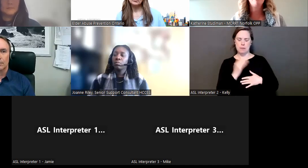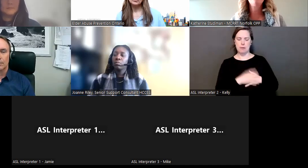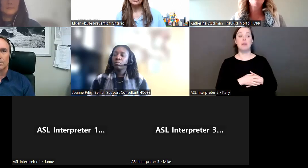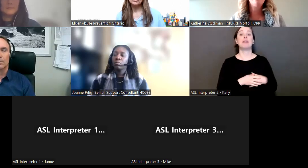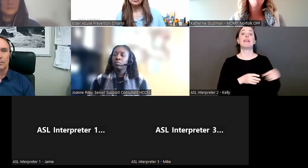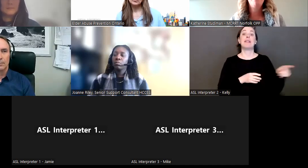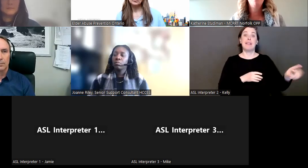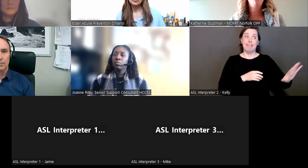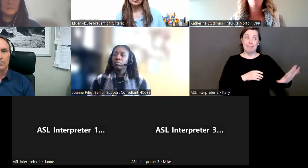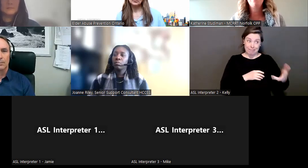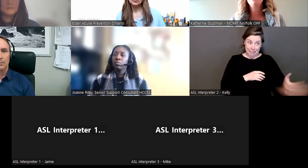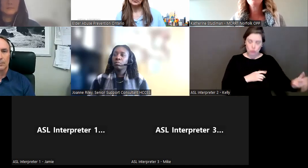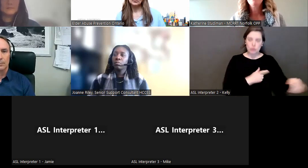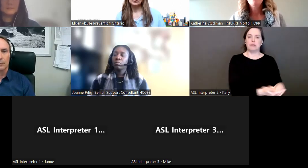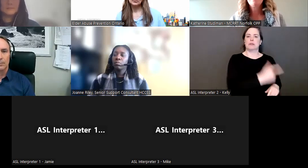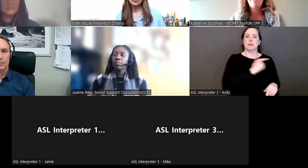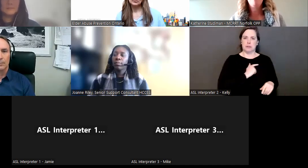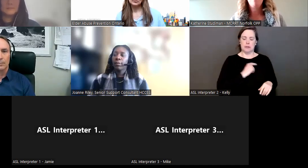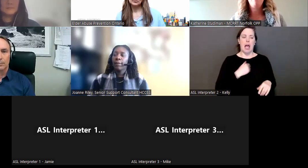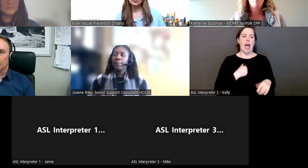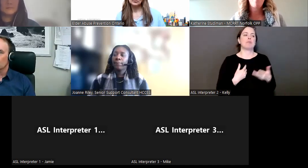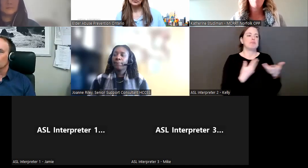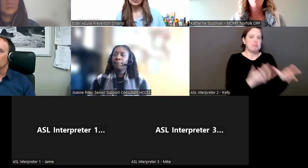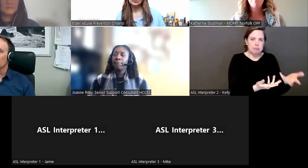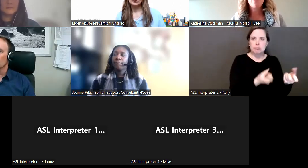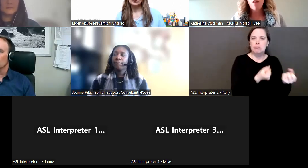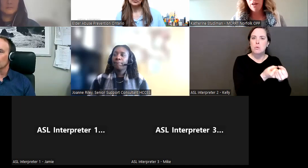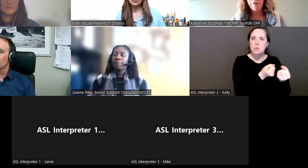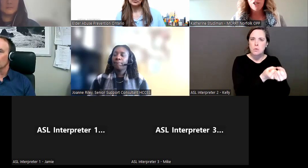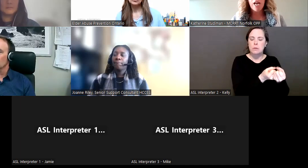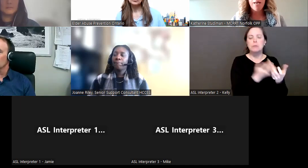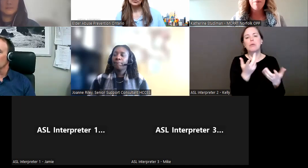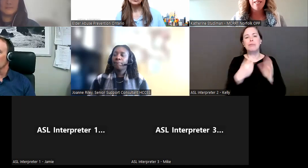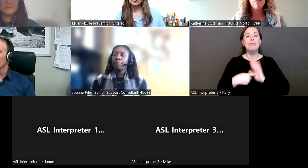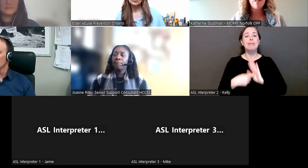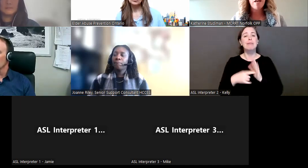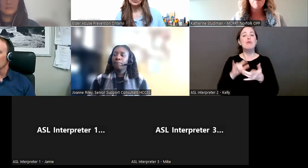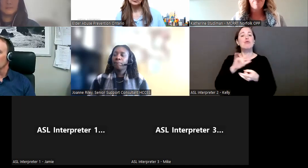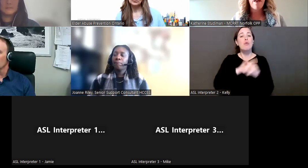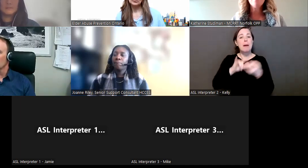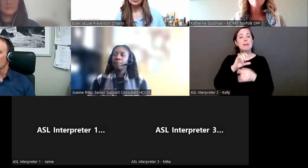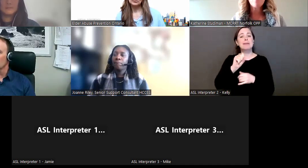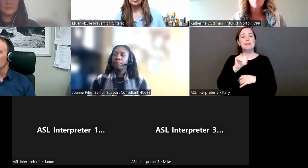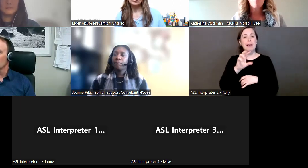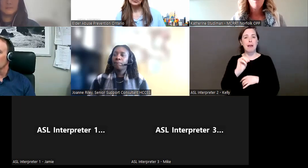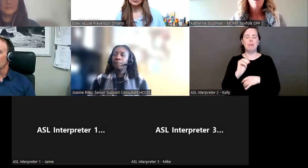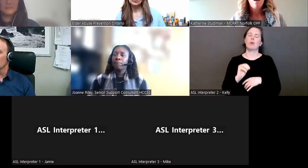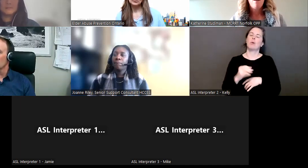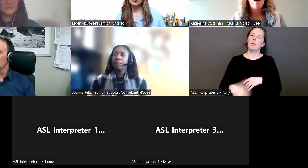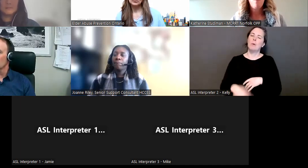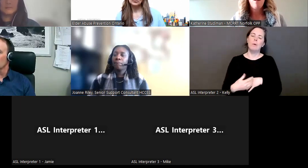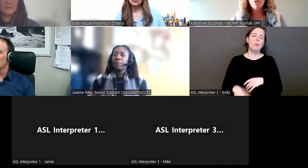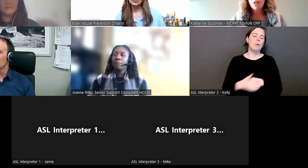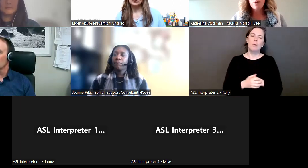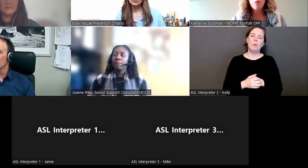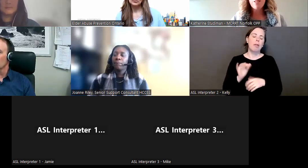support. So let's say it's been a romance scam. We all know that there's a lot of shame and guilt that comes with that. So